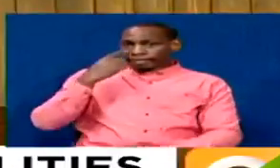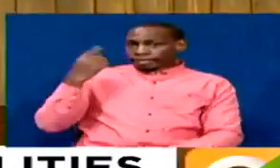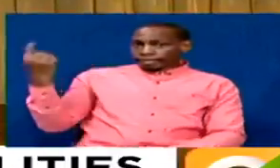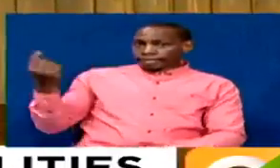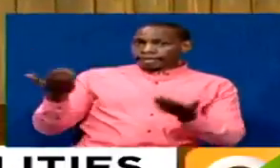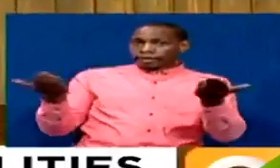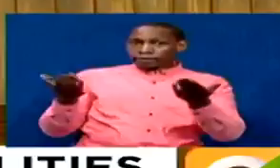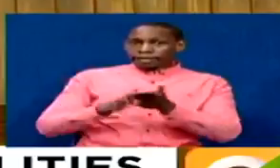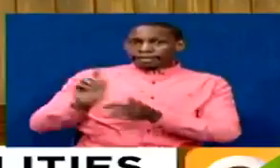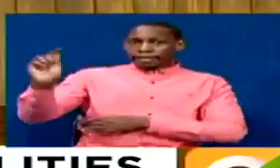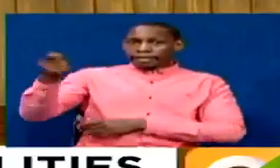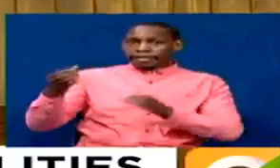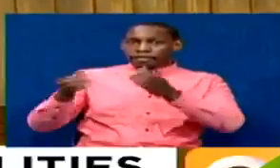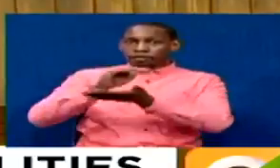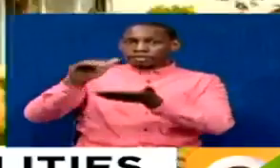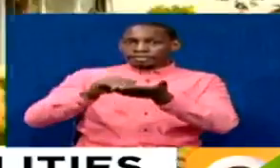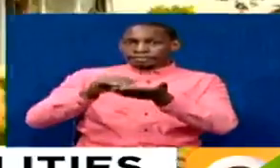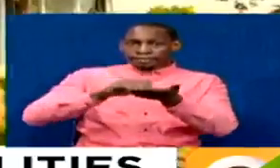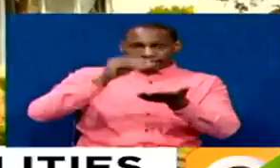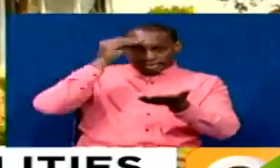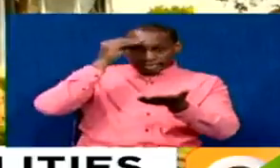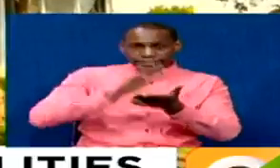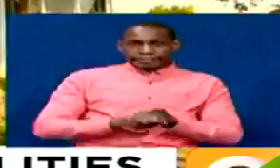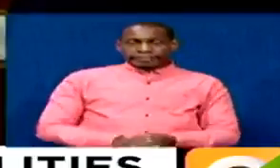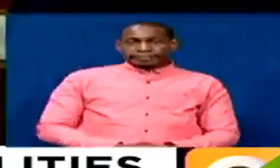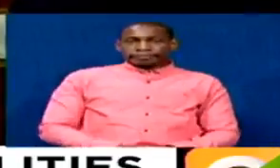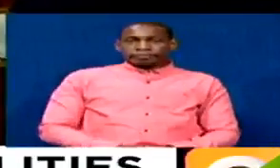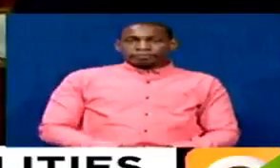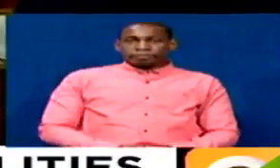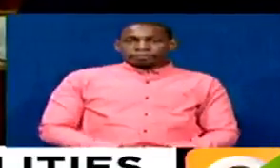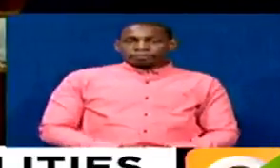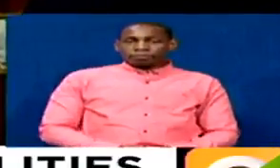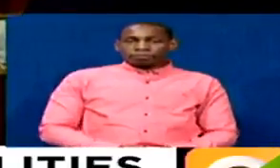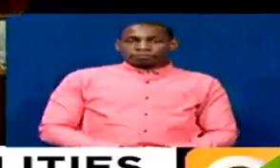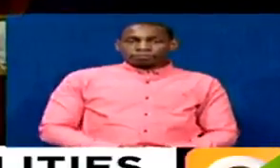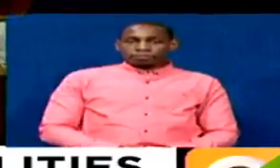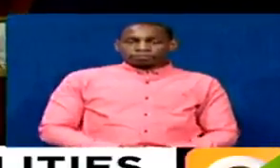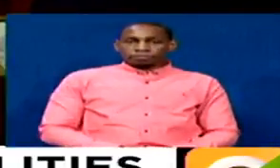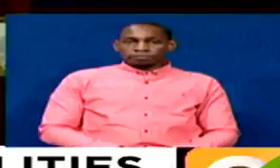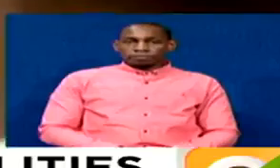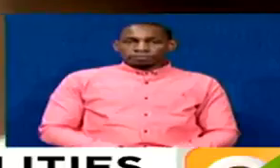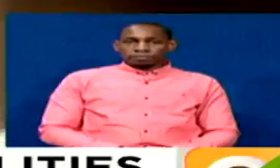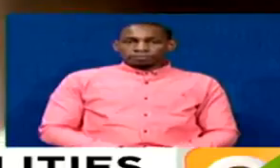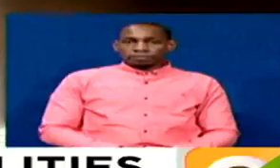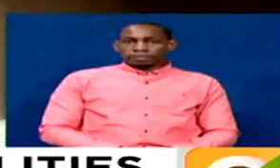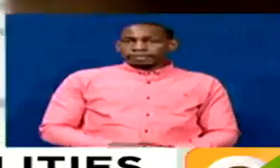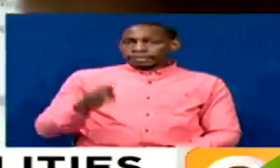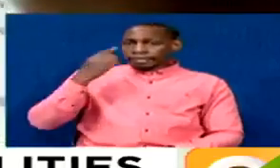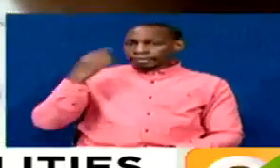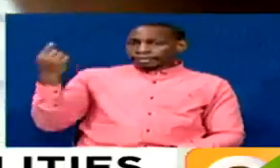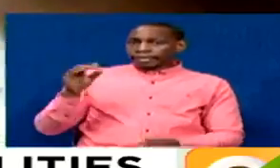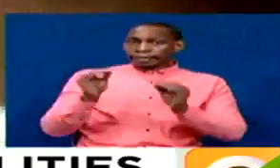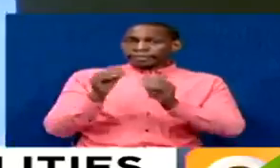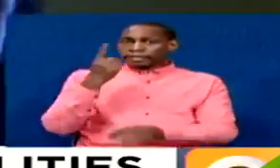This is the Kenya Community Center for Learning. Why is the string family called the string family? And here